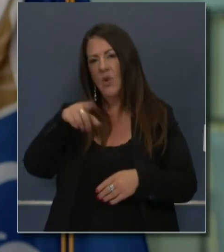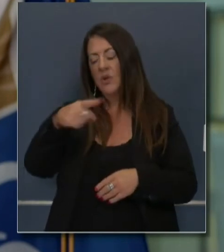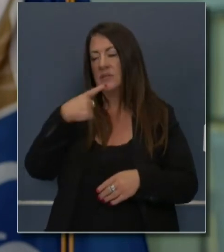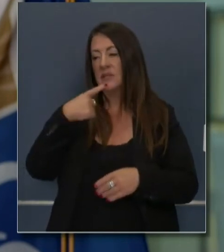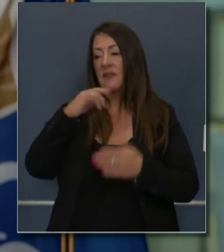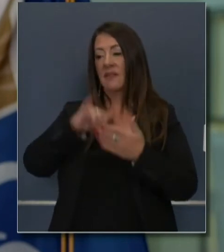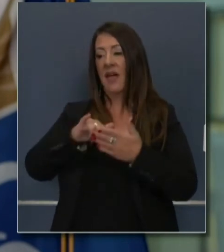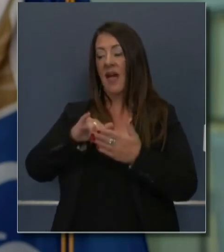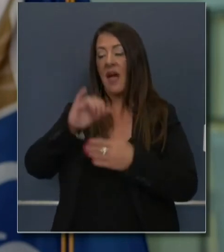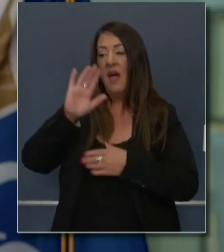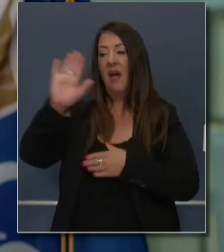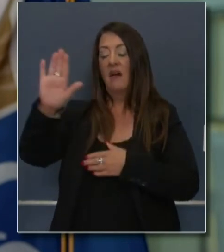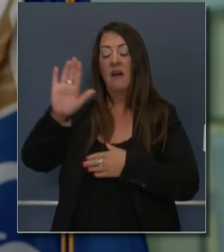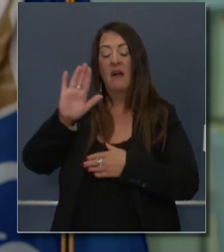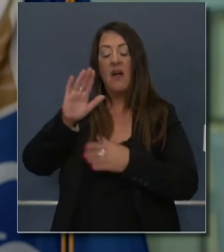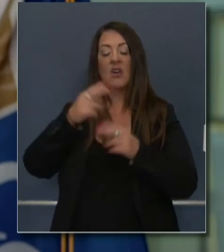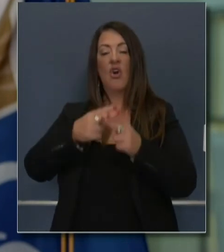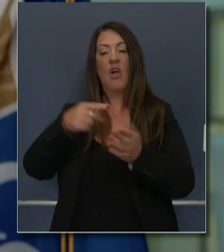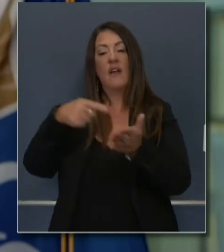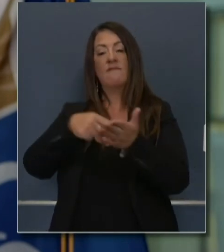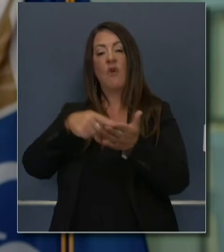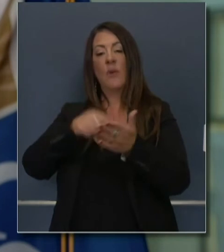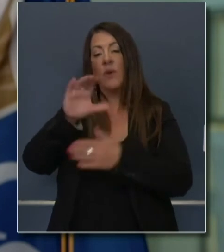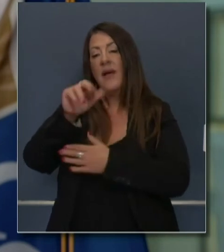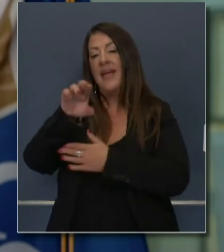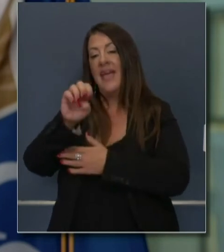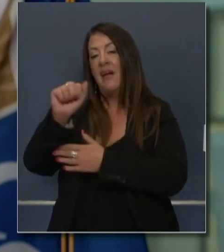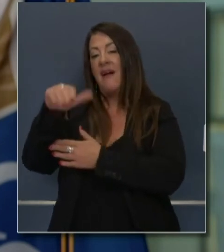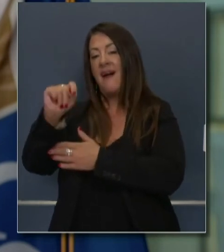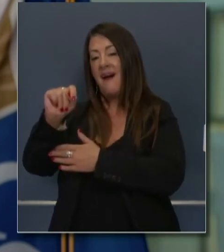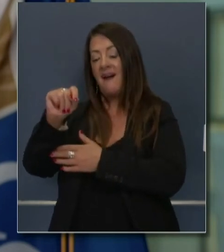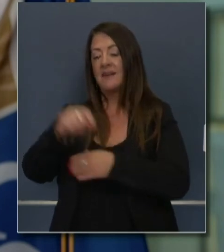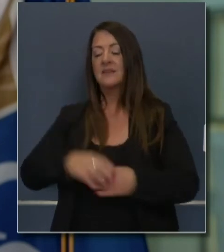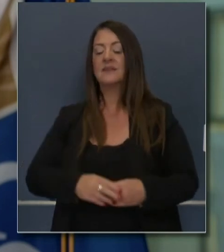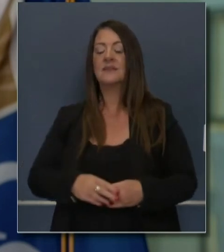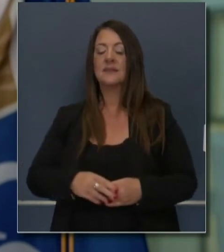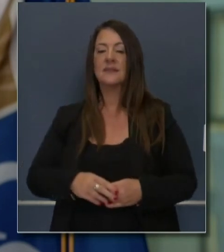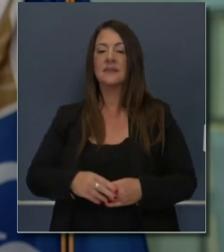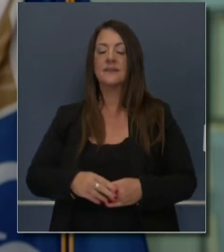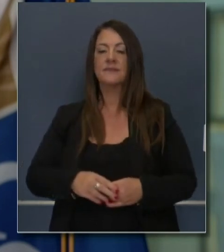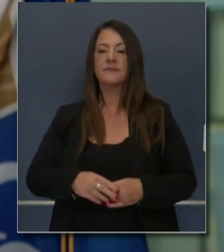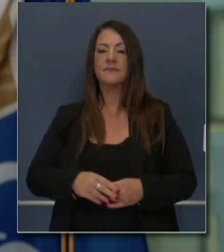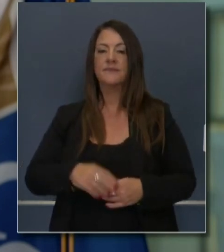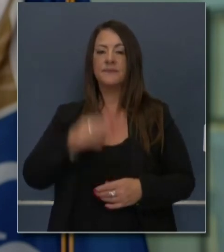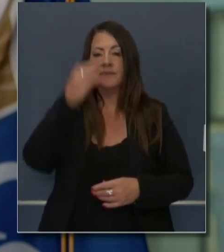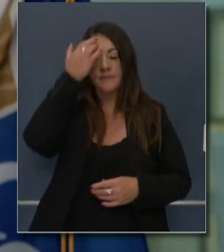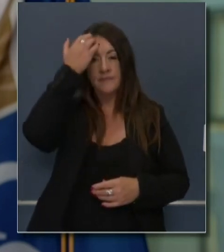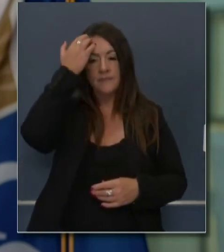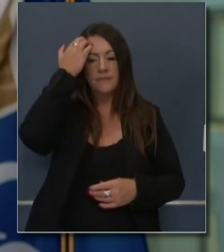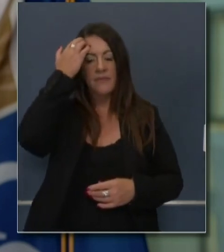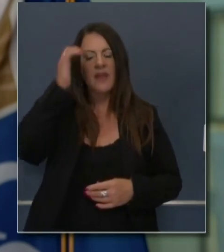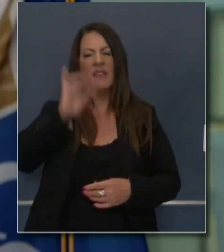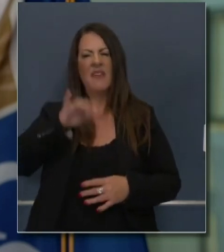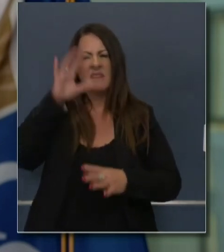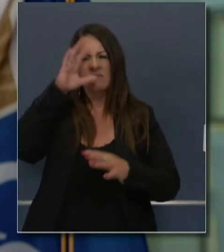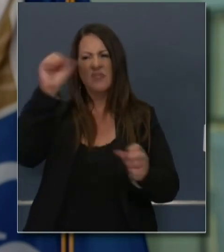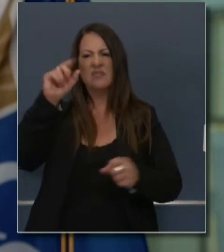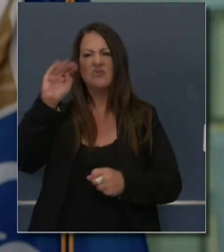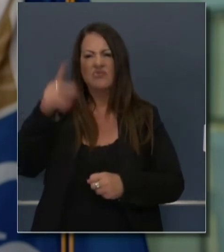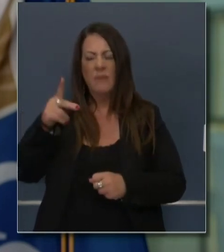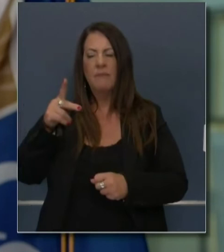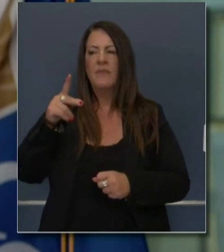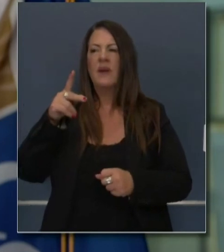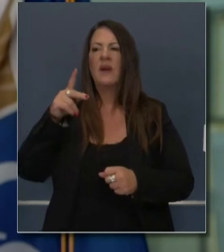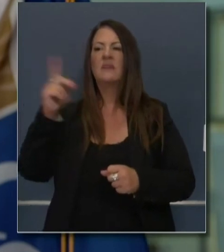Act, that this state has actually taken that third leg of the stool that was vandalized by the Trump administration as it relates to the